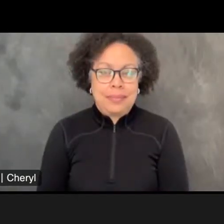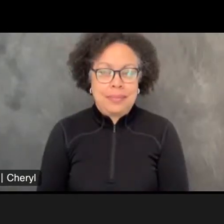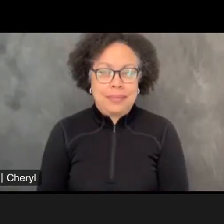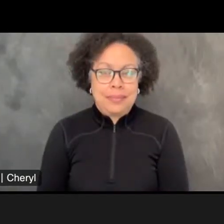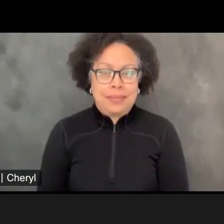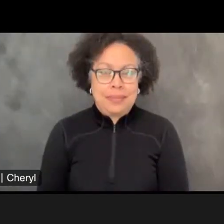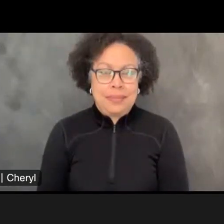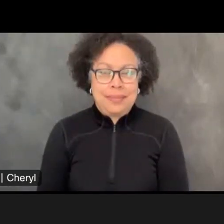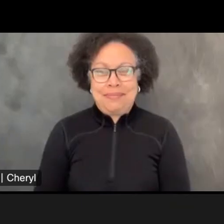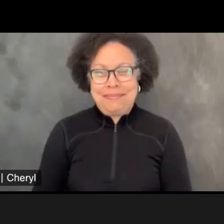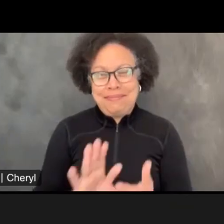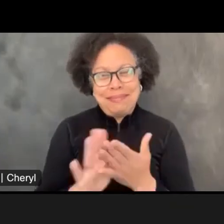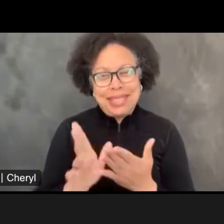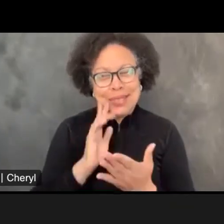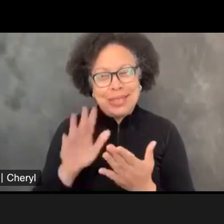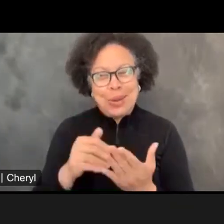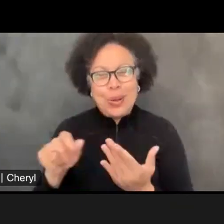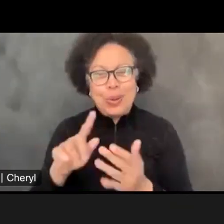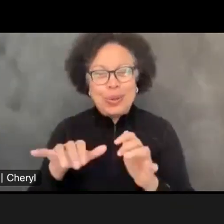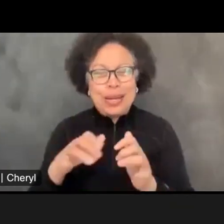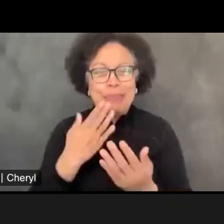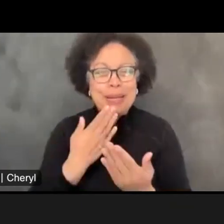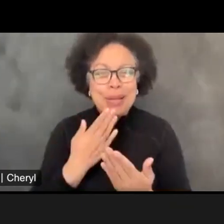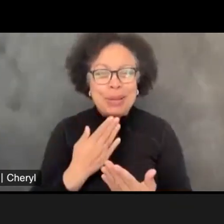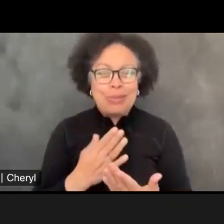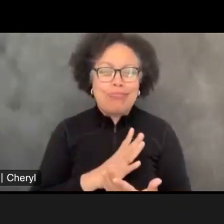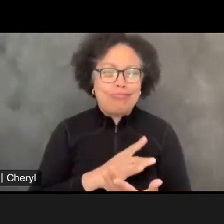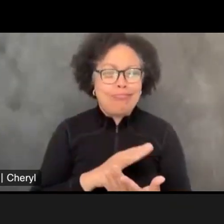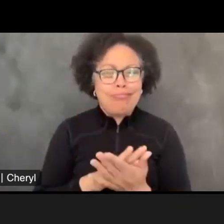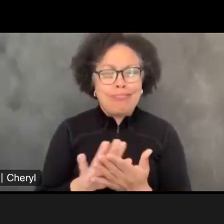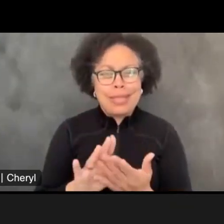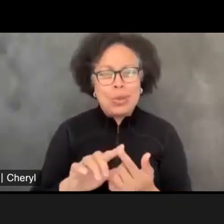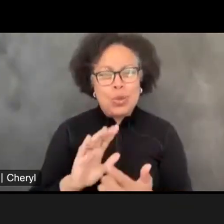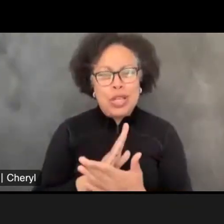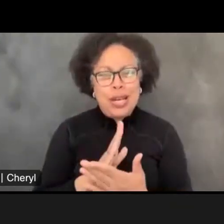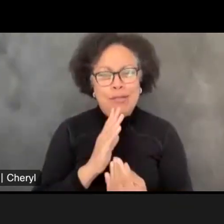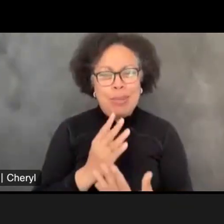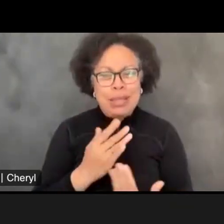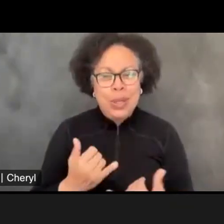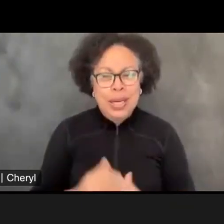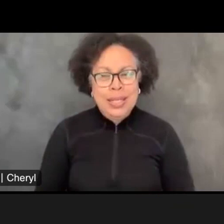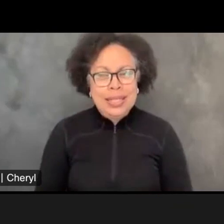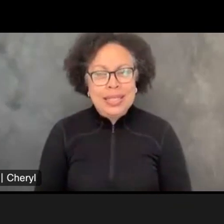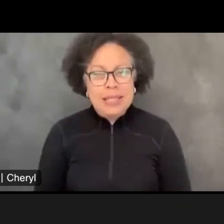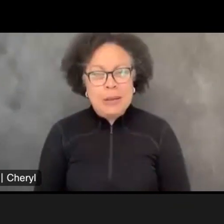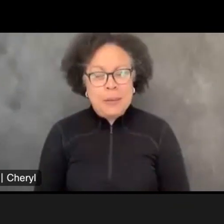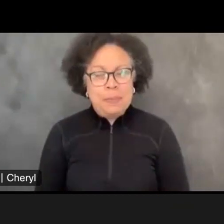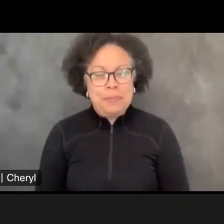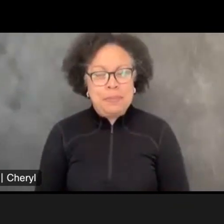So nice to see all of your thank yous. It's been wonderful to share this information today.